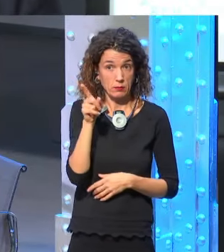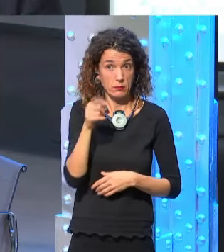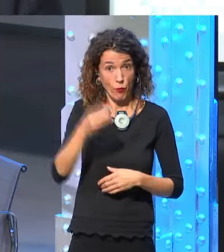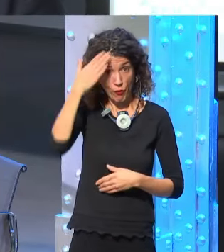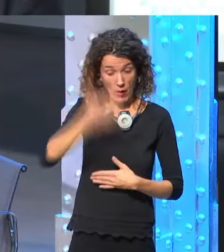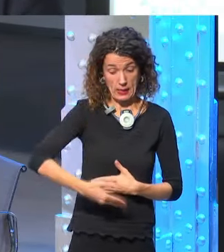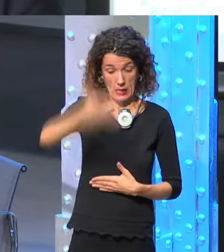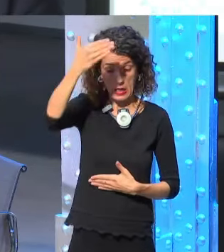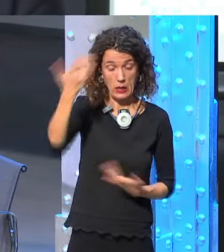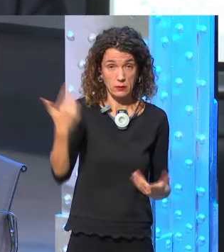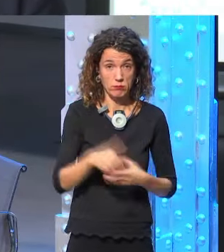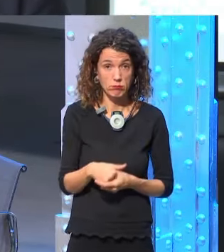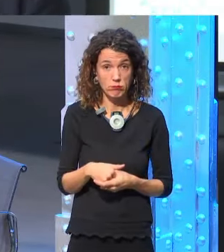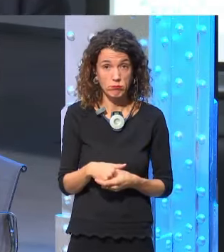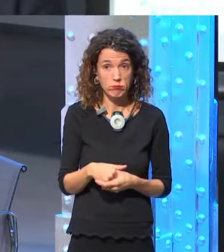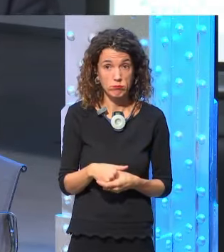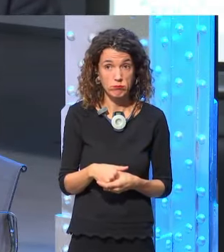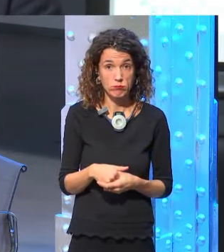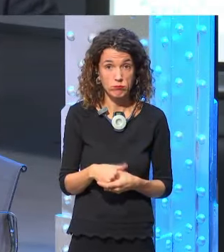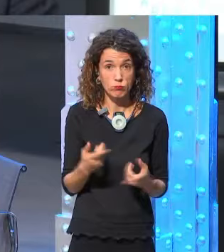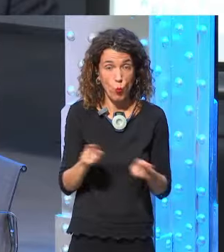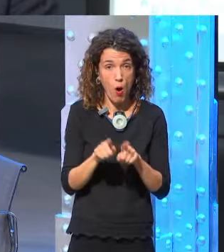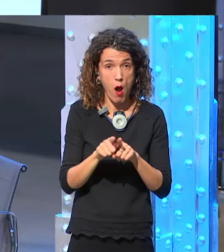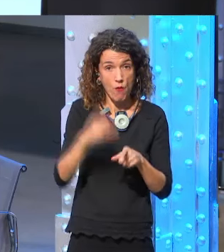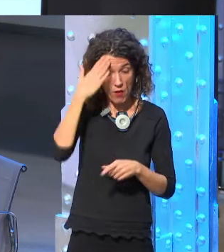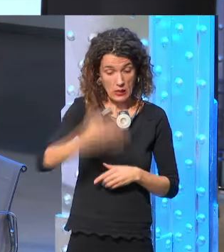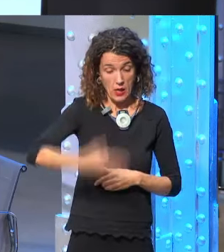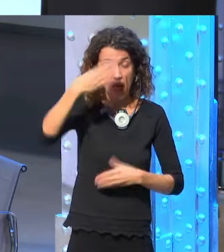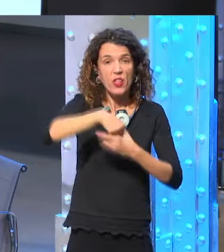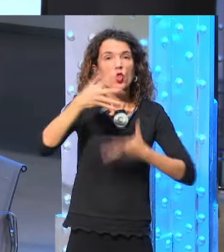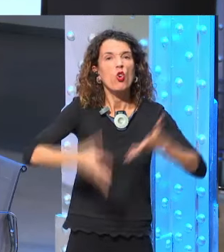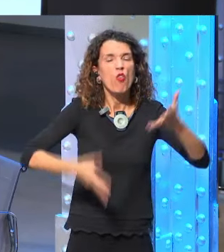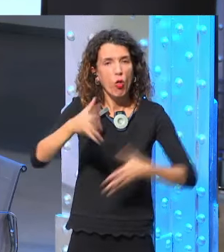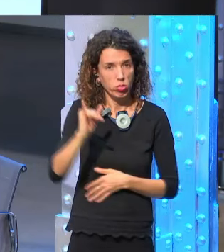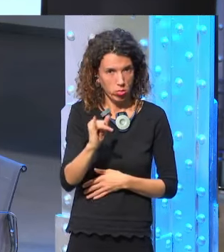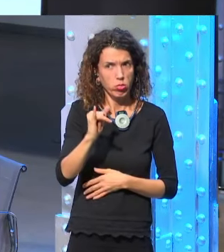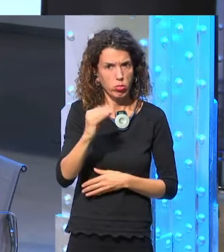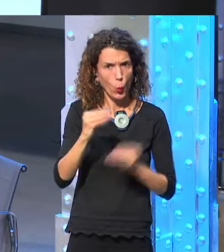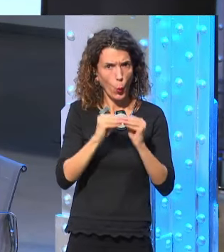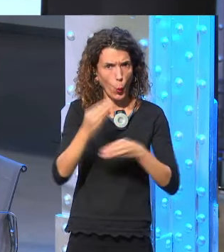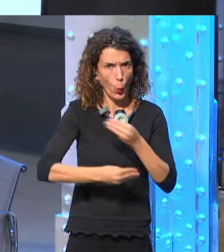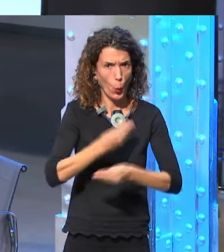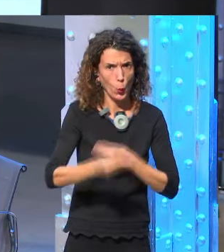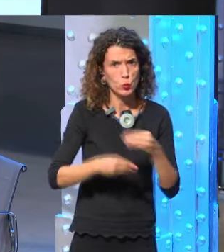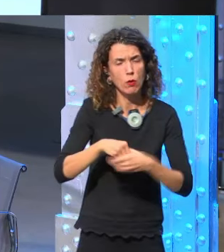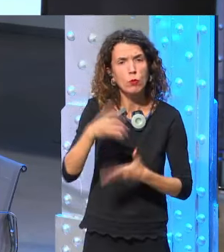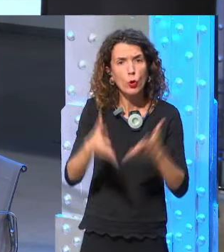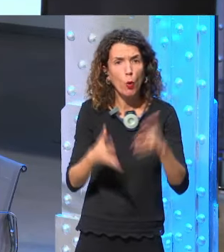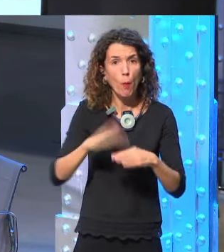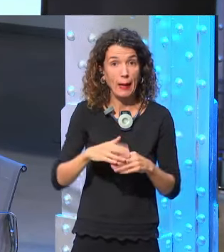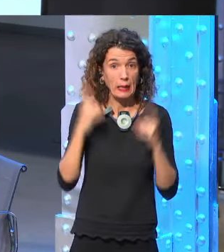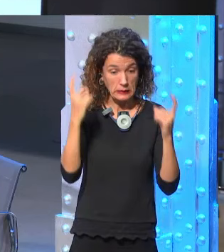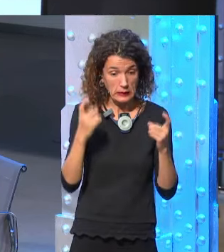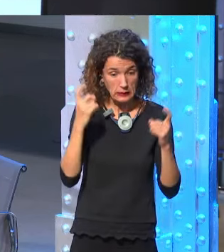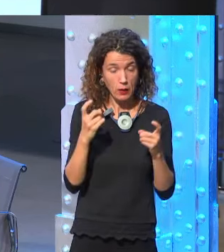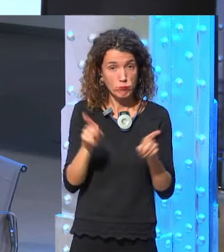robotically assembled. Here we use the fact that if we use robots and we glue bricks together, we can build